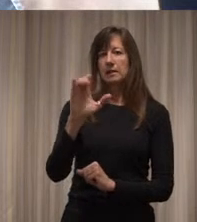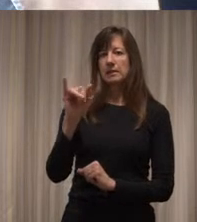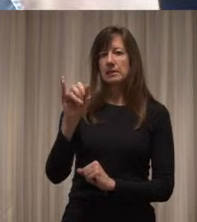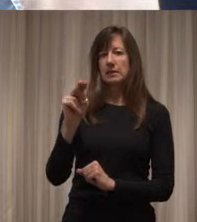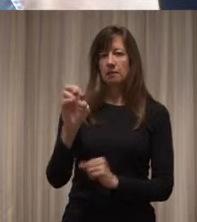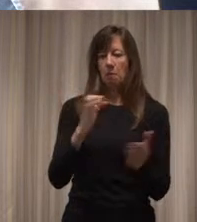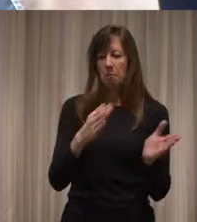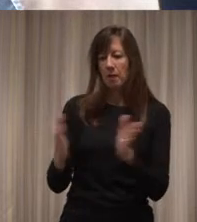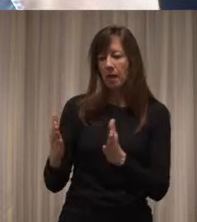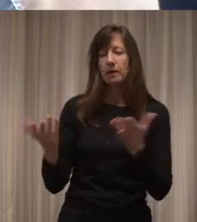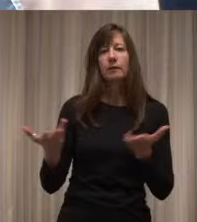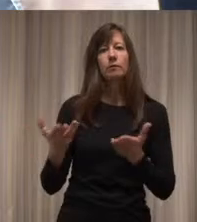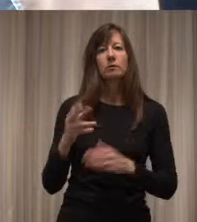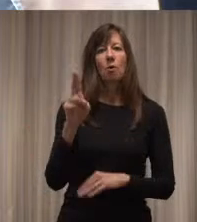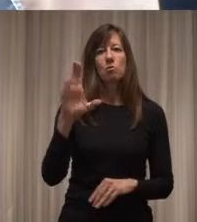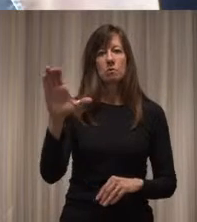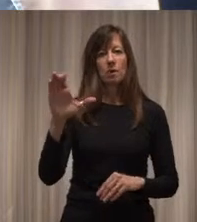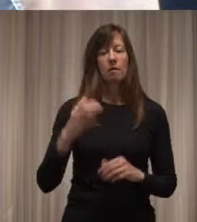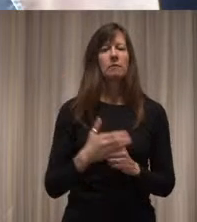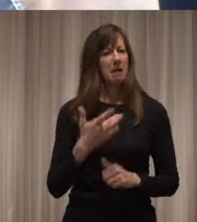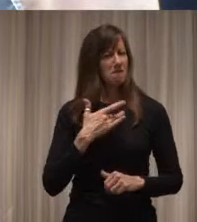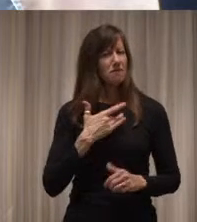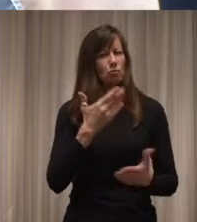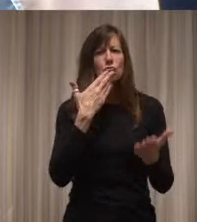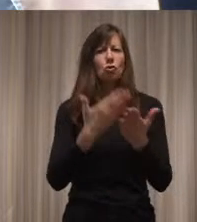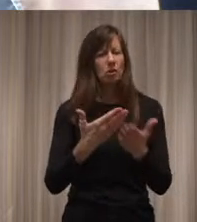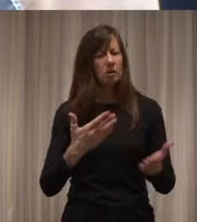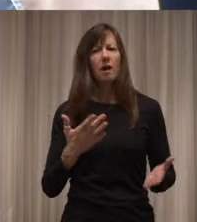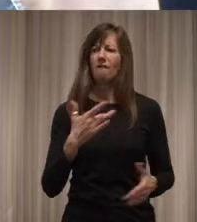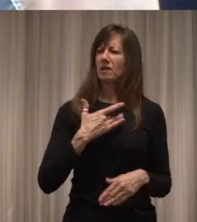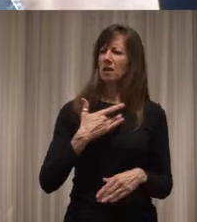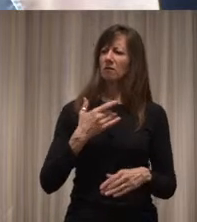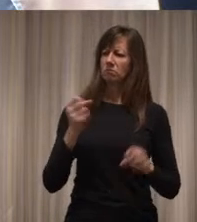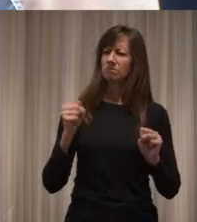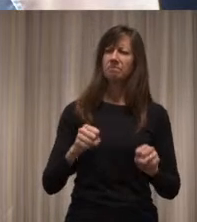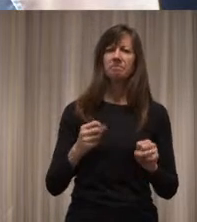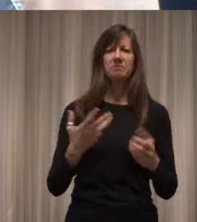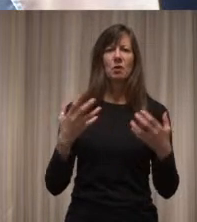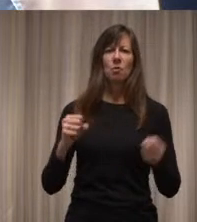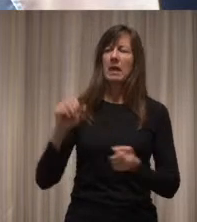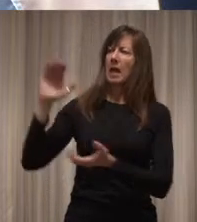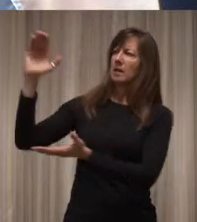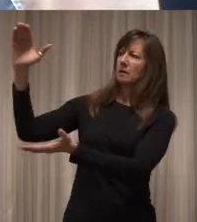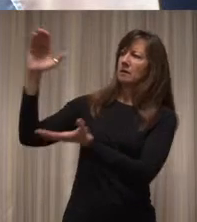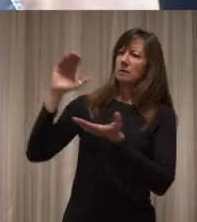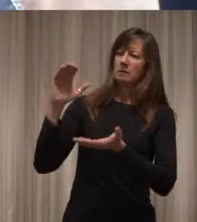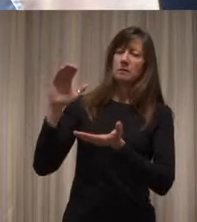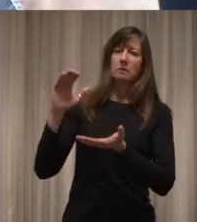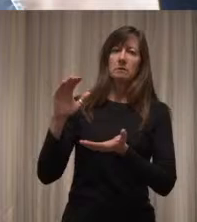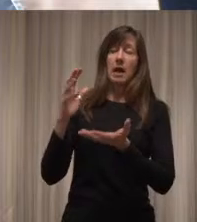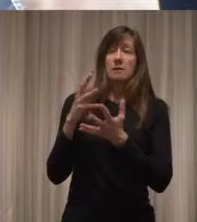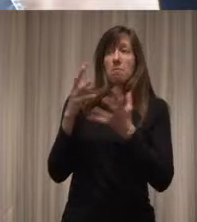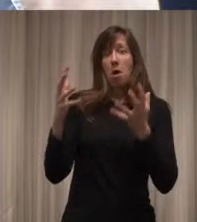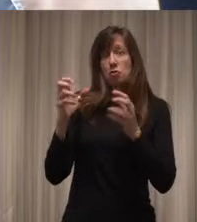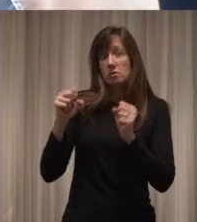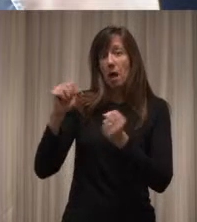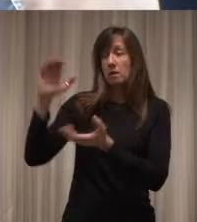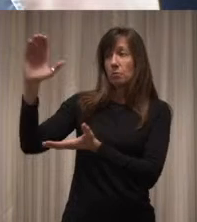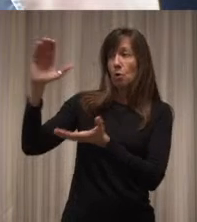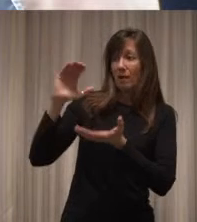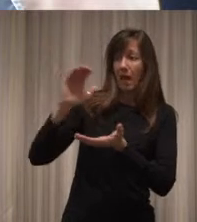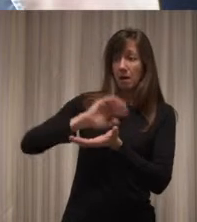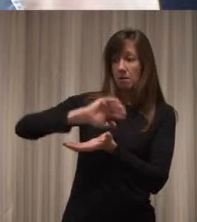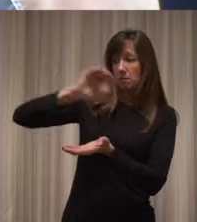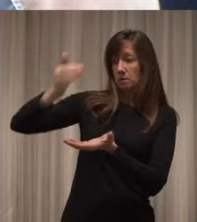to rapidly scale up and basically as many vaccines as we can get from the federal and state government. We are ready to get